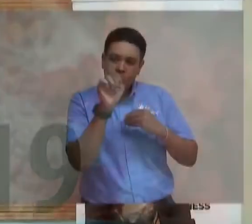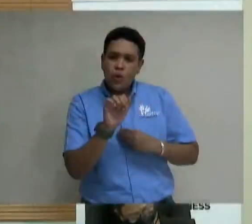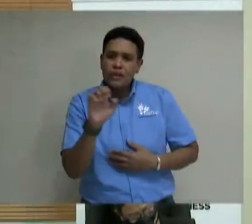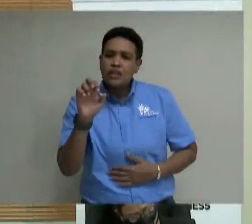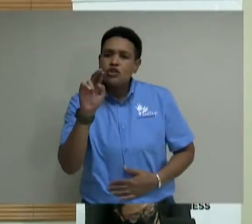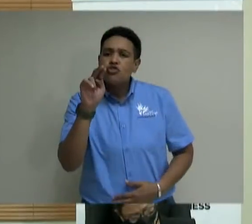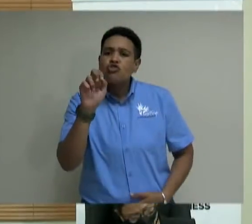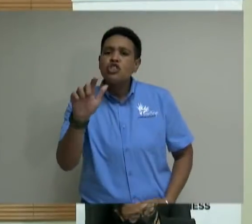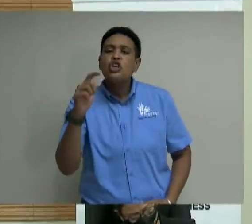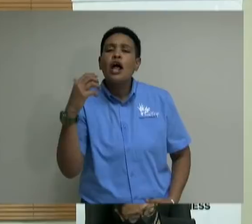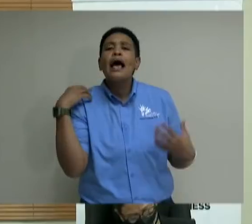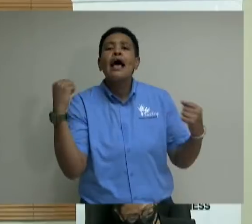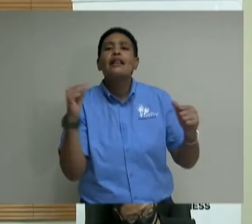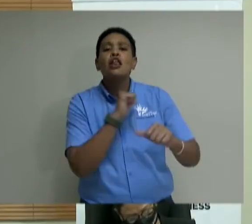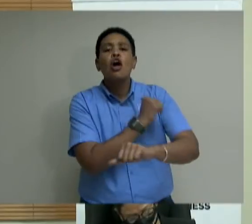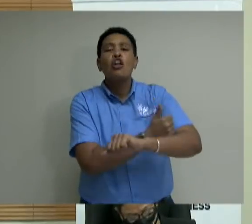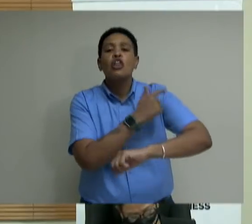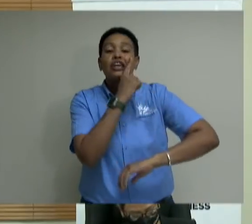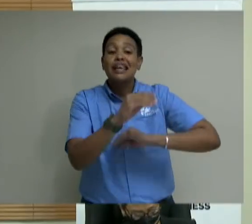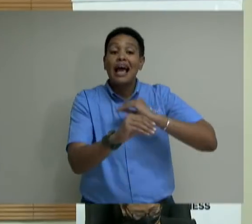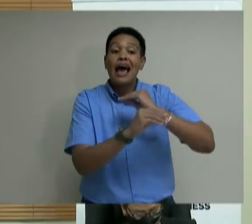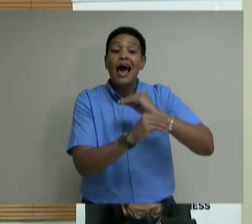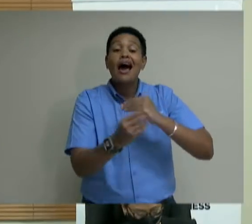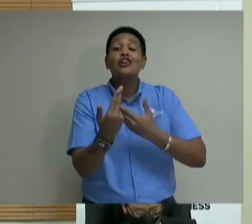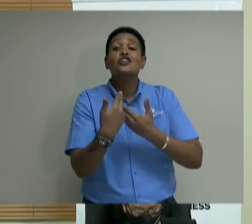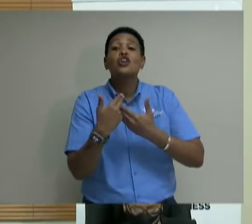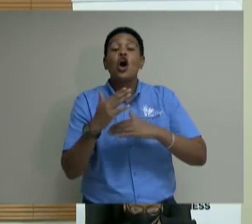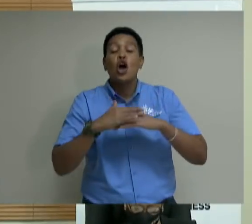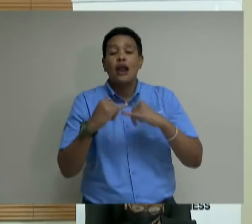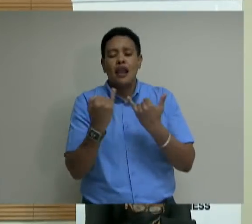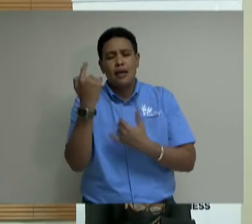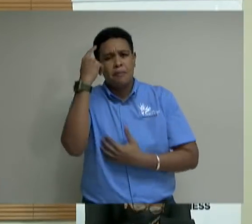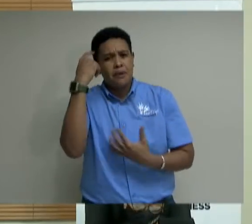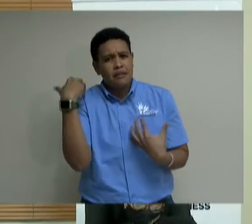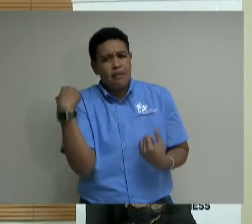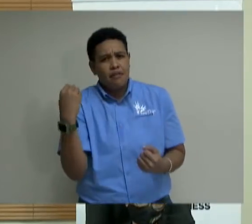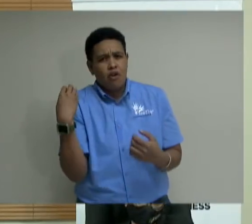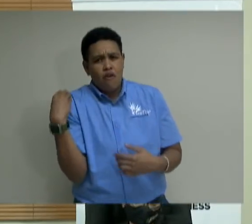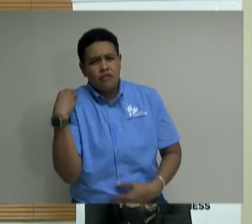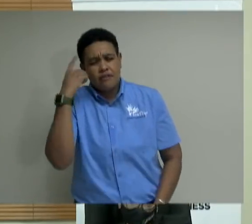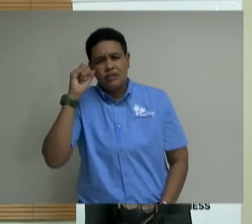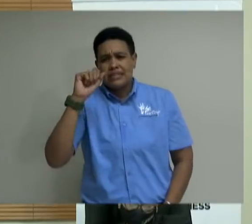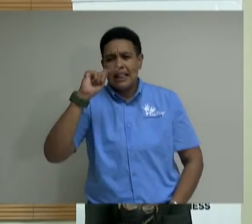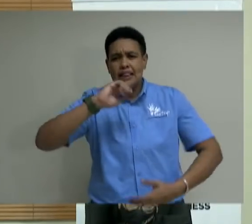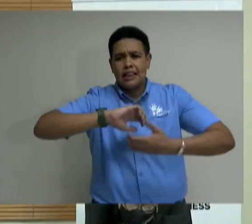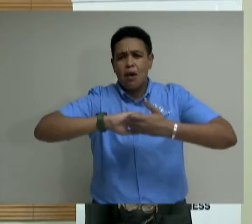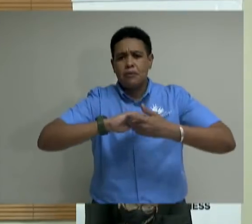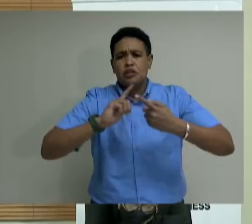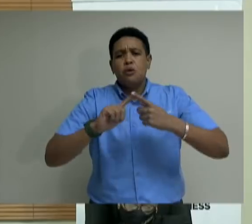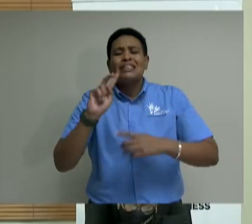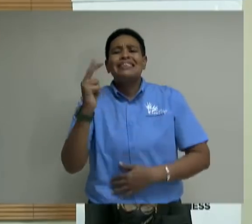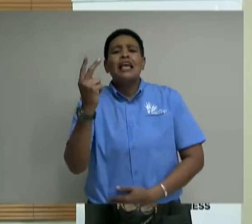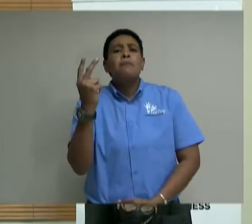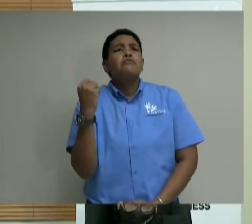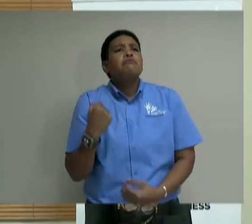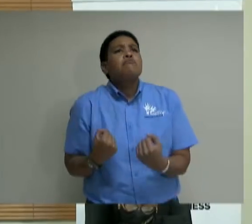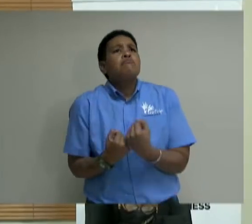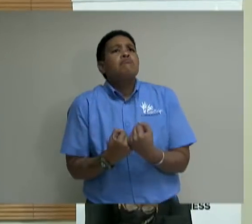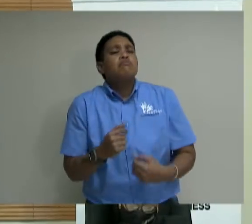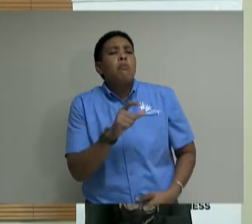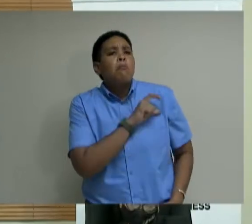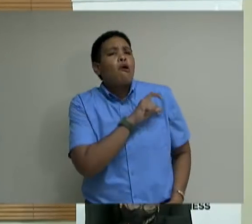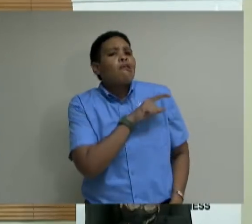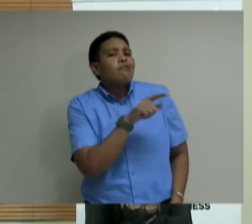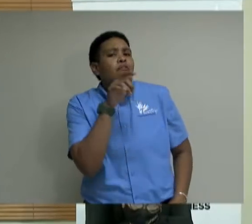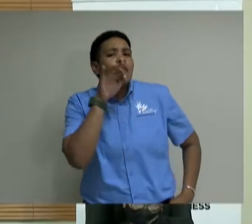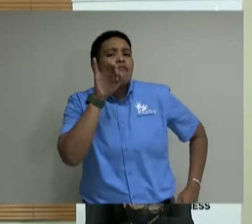Online as well is Dr. Dorian Smith, Medical Officer of Health for St. Thomas, and Deputy Superintendent of Police Fitzroy